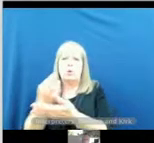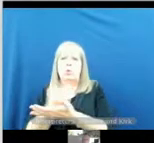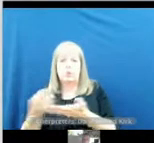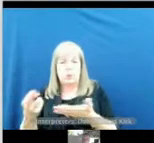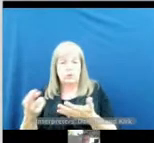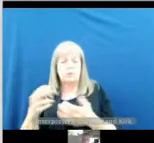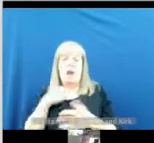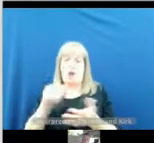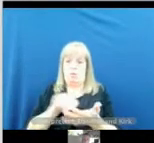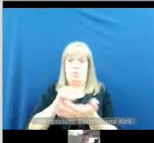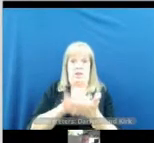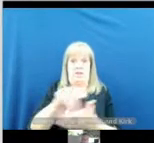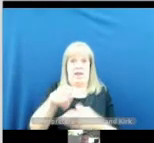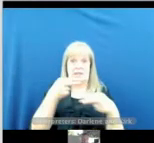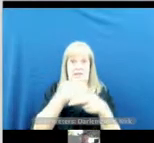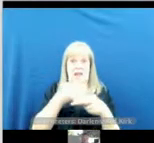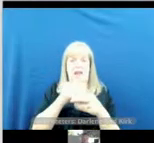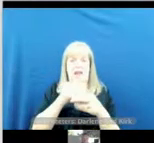on Deafblindness.